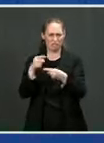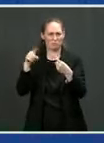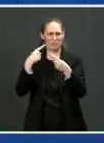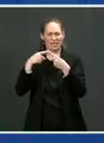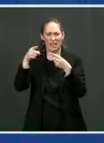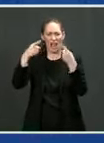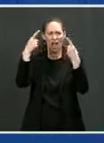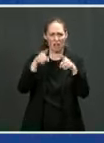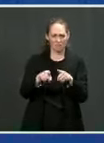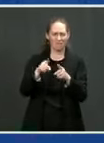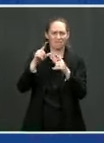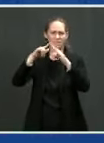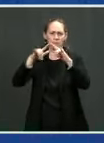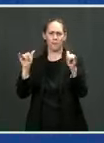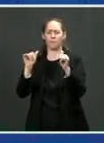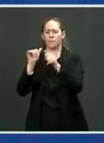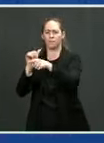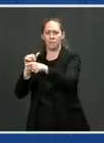and